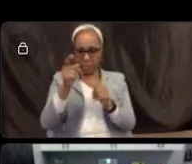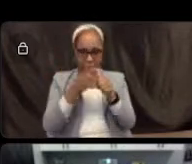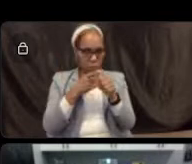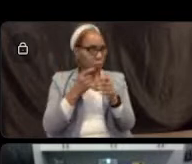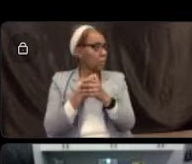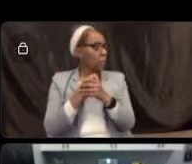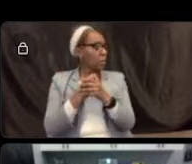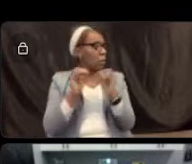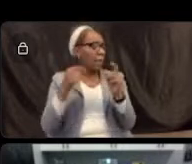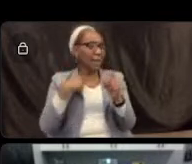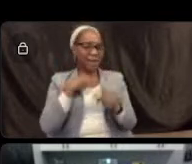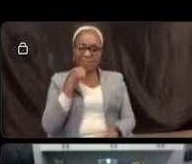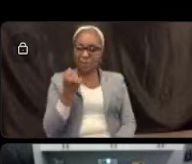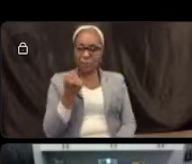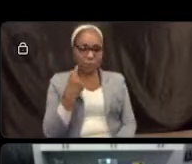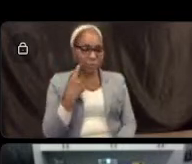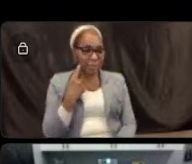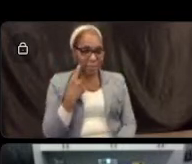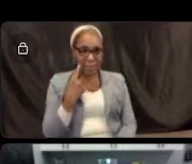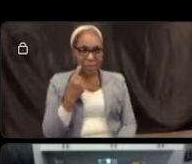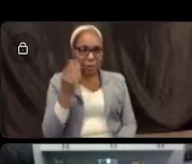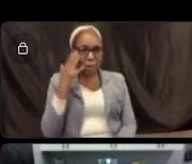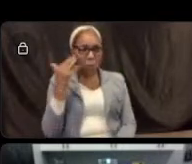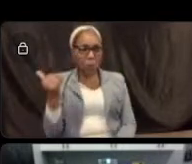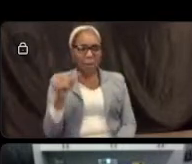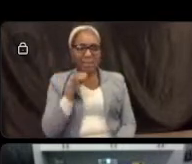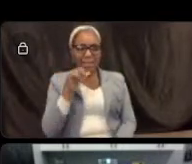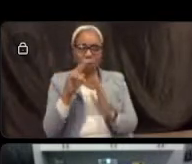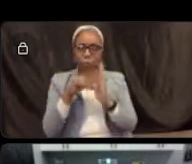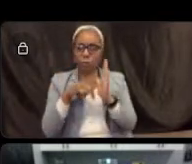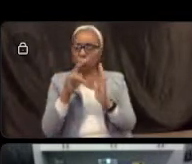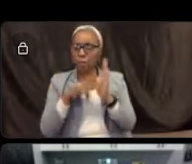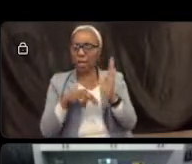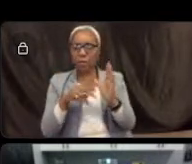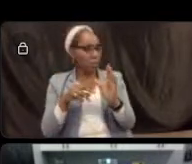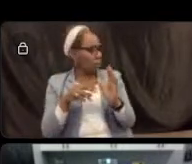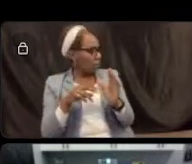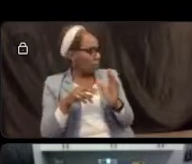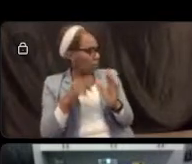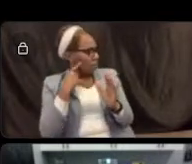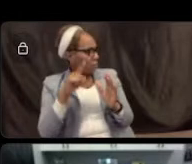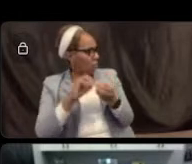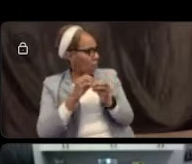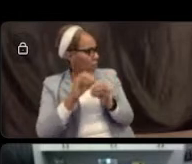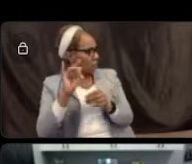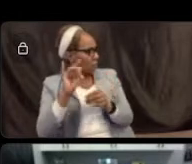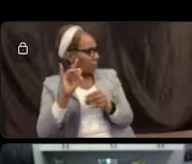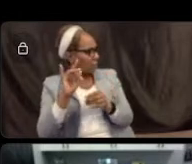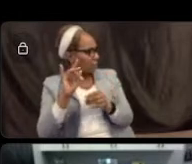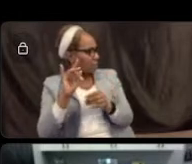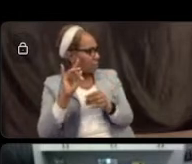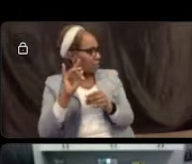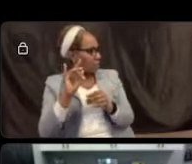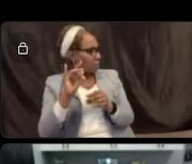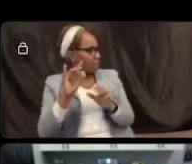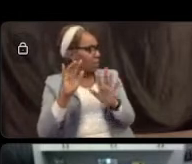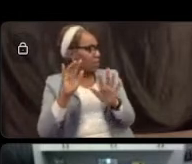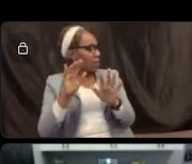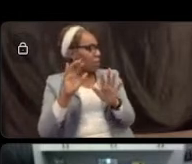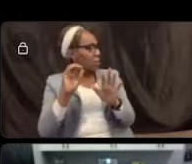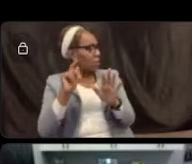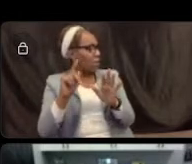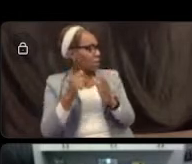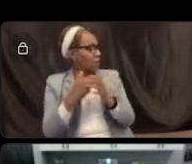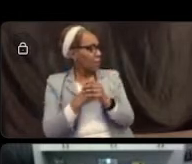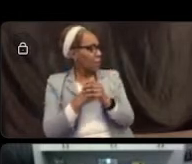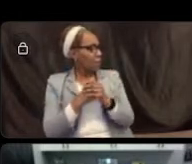didn't understand why it wasn't read. You hear about item 18? Item 18, We're not discussing